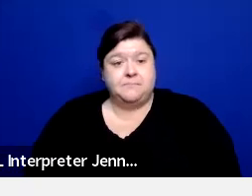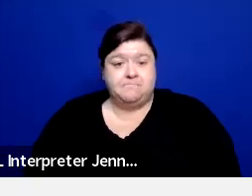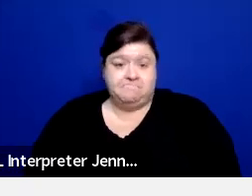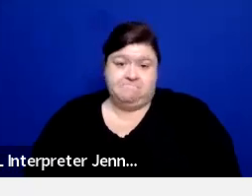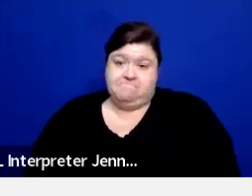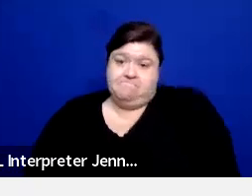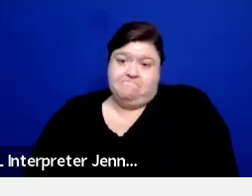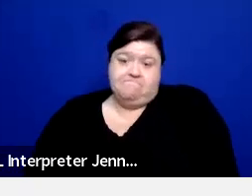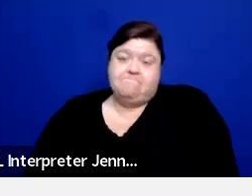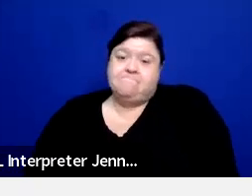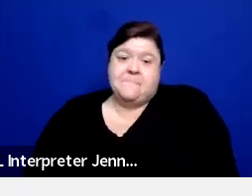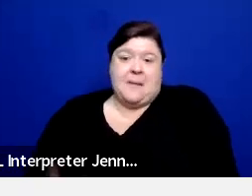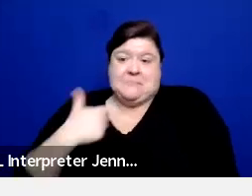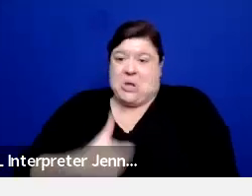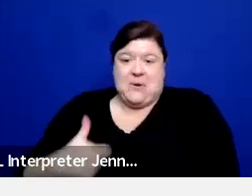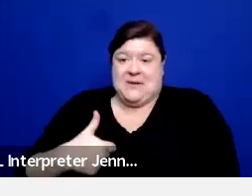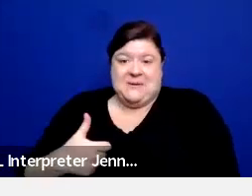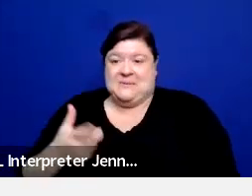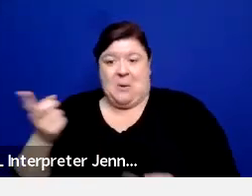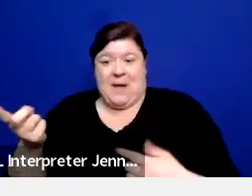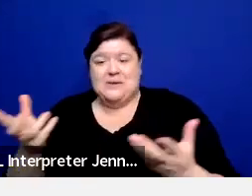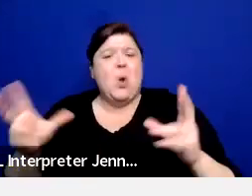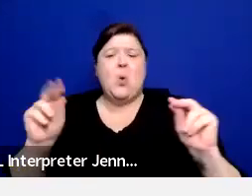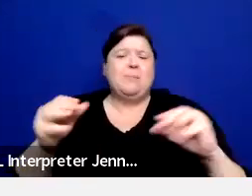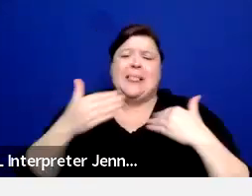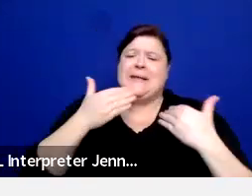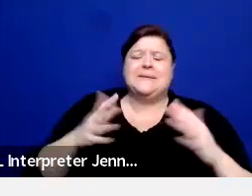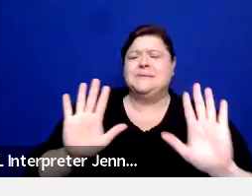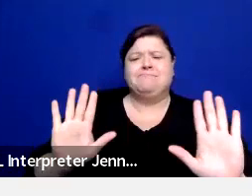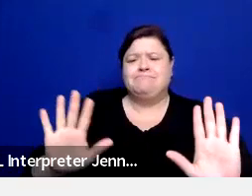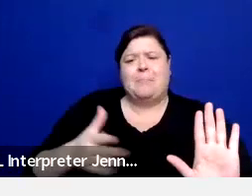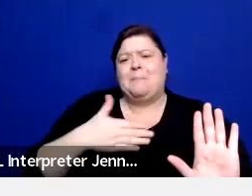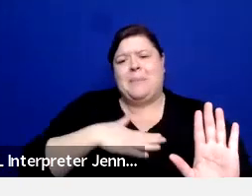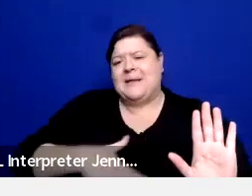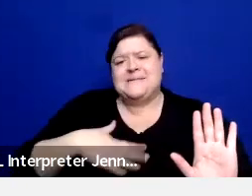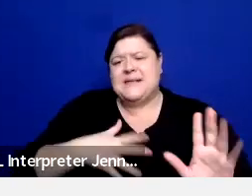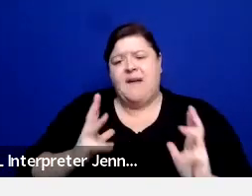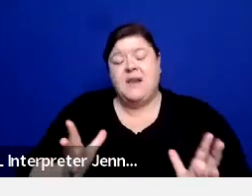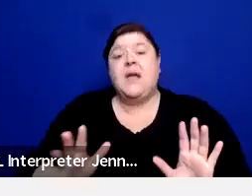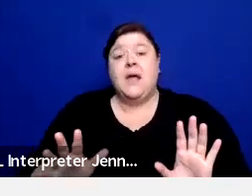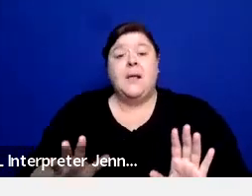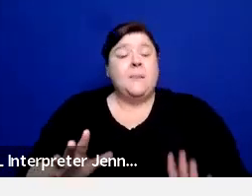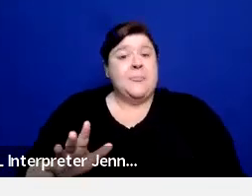That's not a sorry. Go ahead, Meg. No, please, Miriam. That's not a